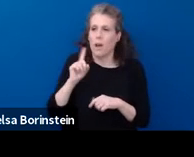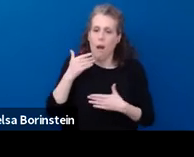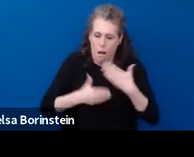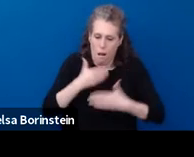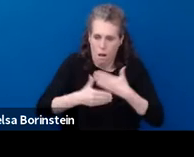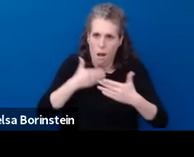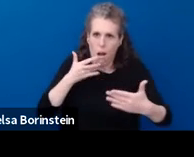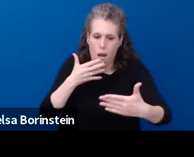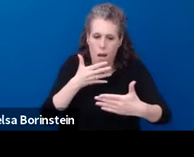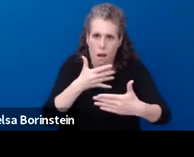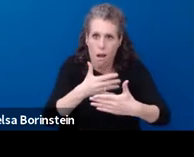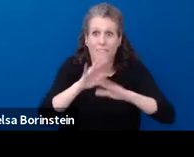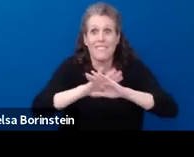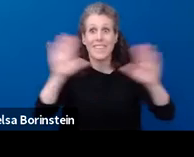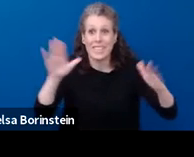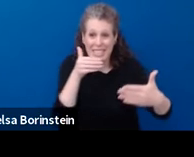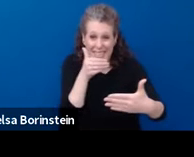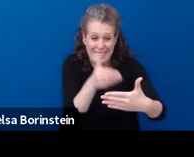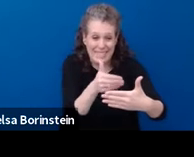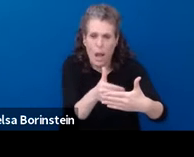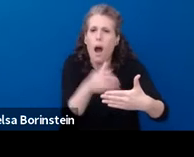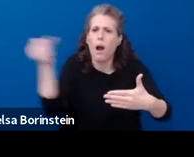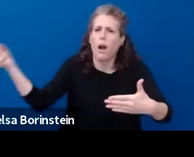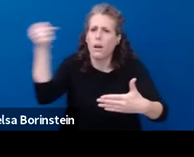And I was thinking about that portal,